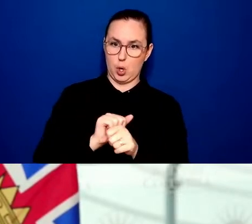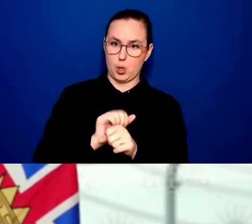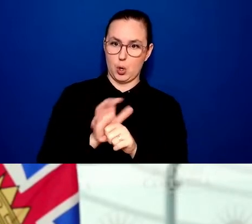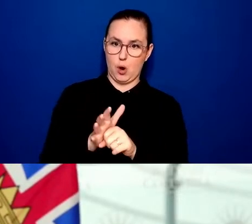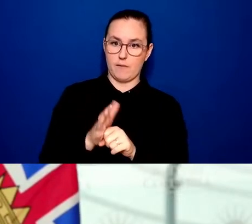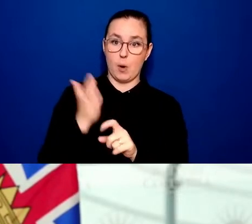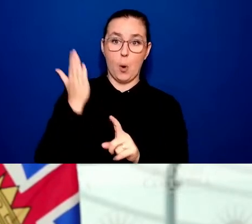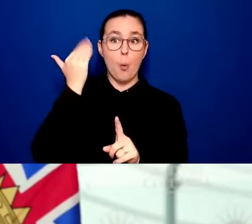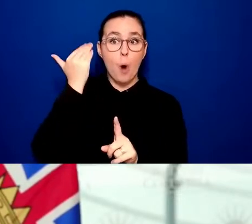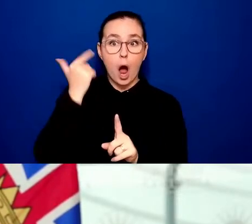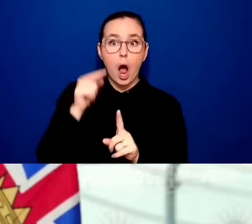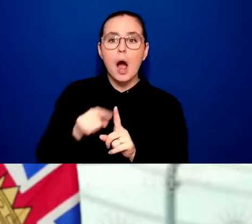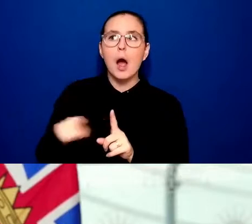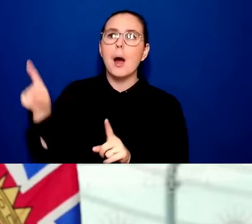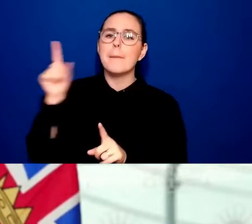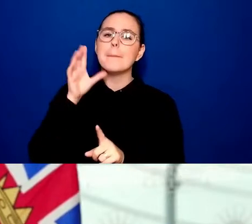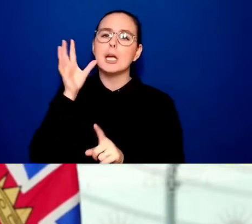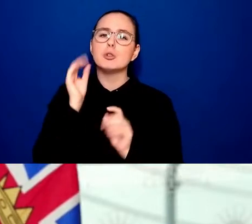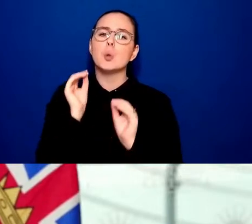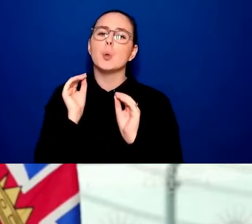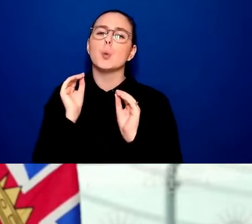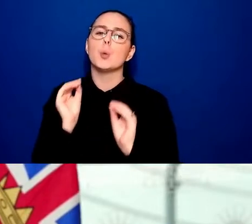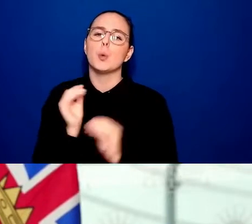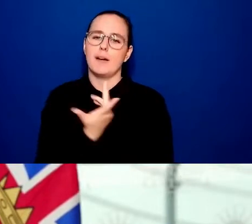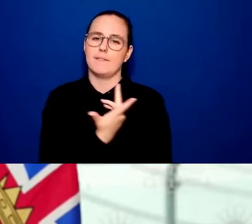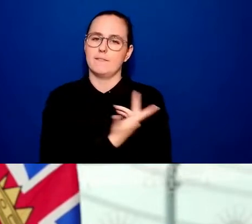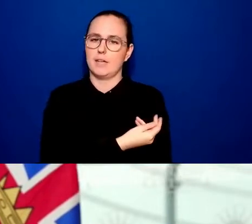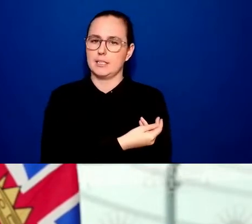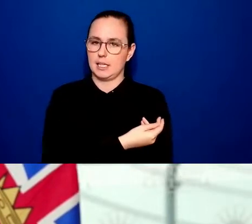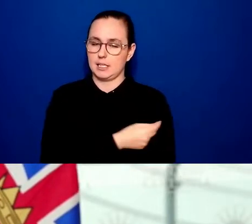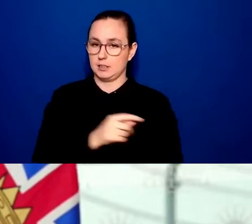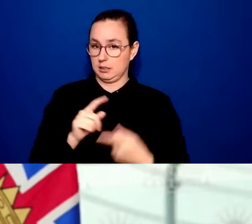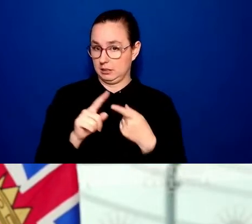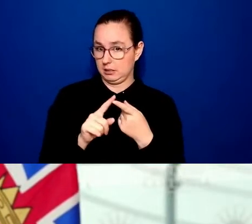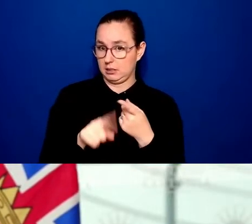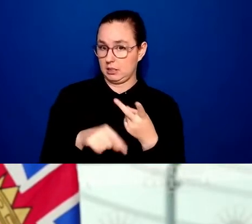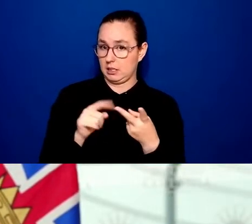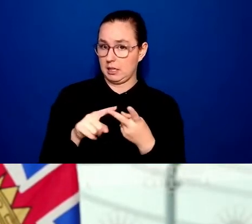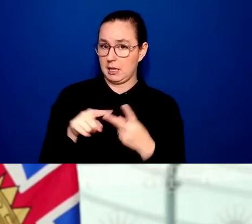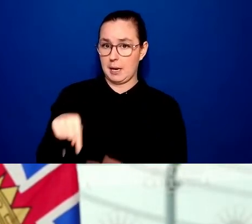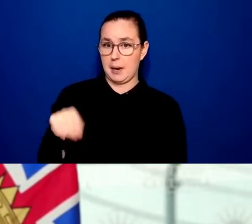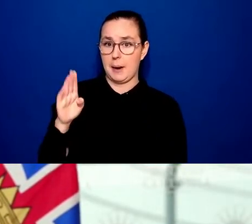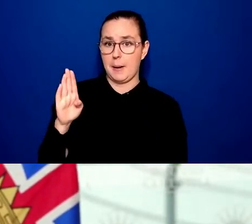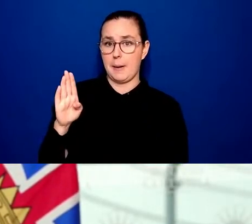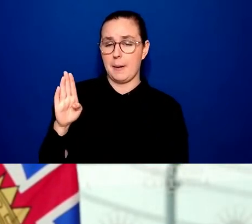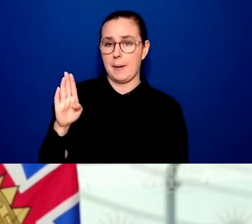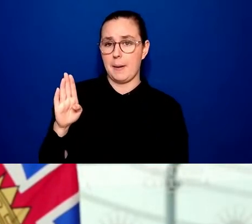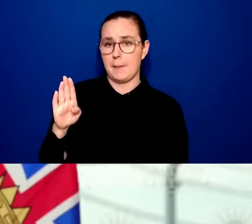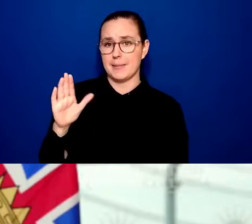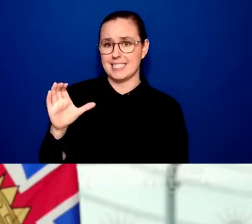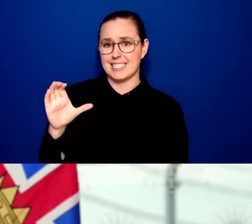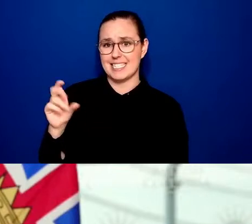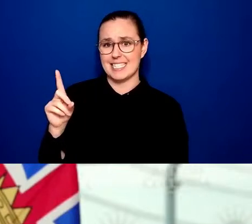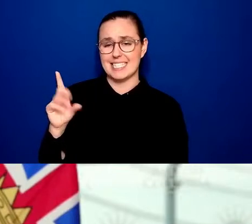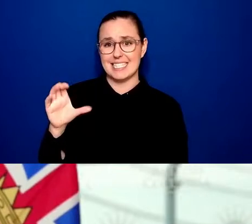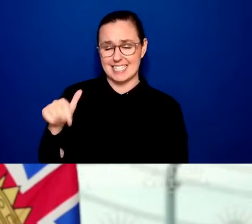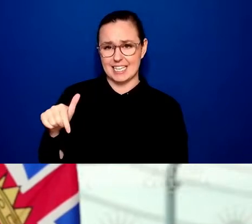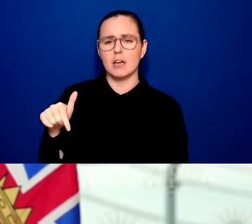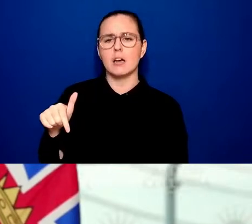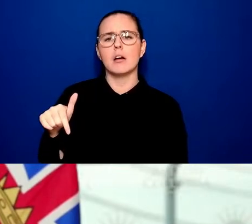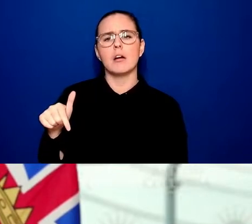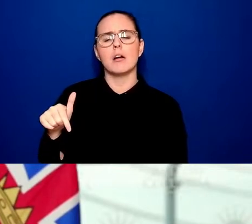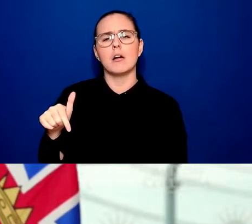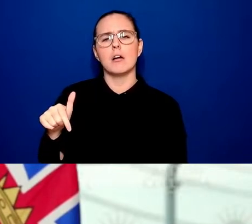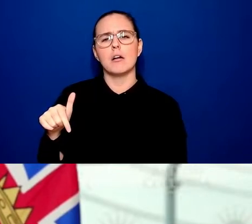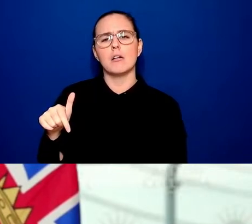topic, what is British Columbia planning on doing for a third dose potentially for those who